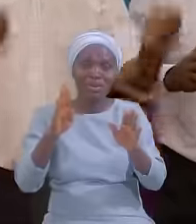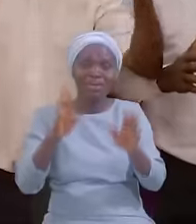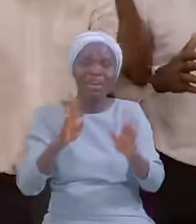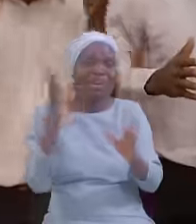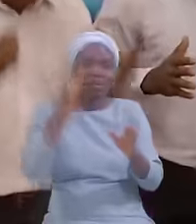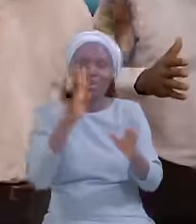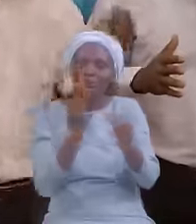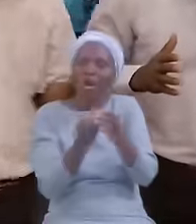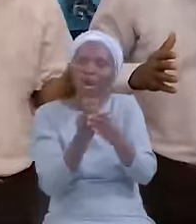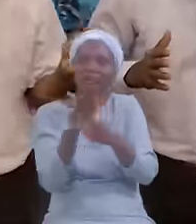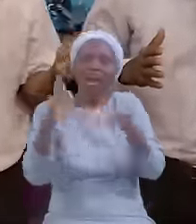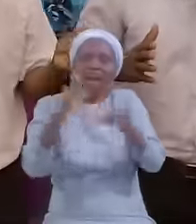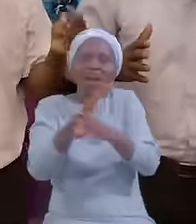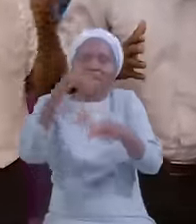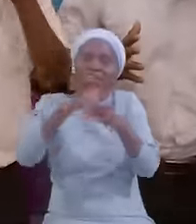heart.